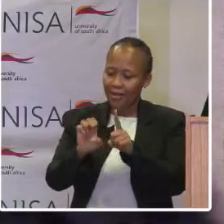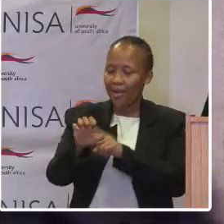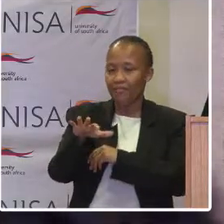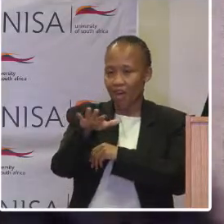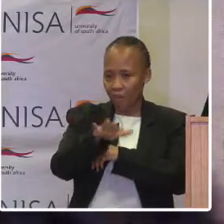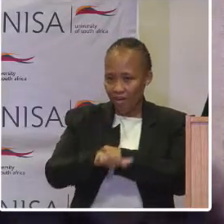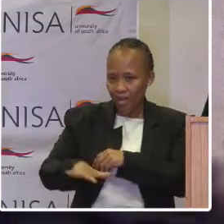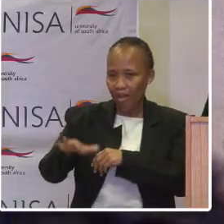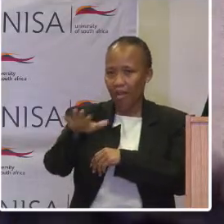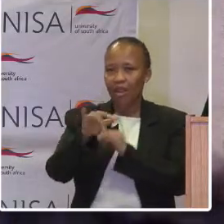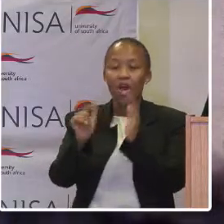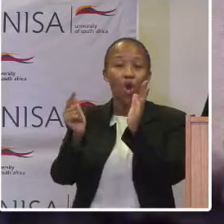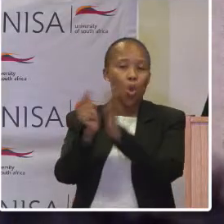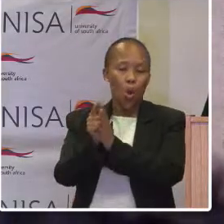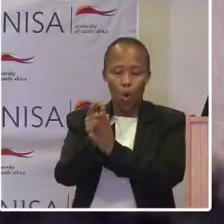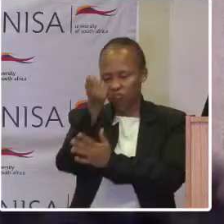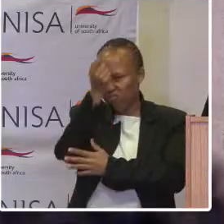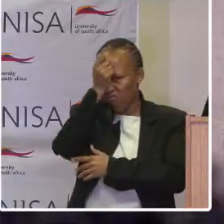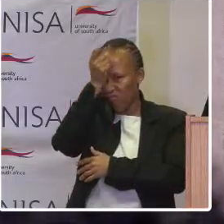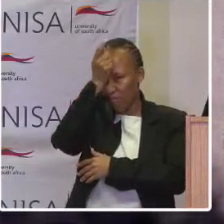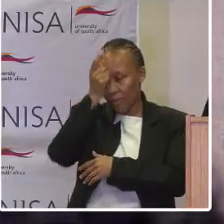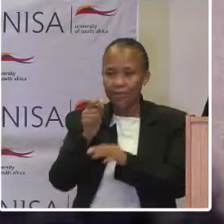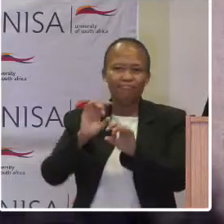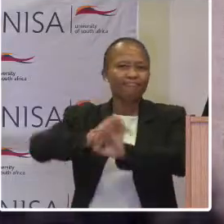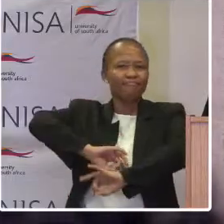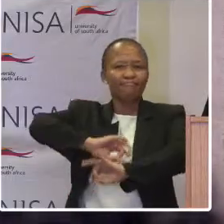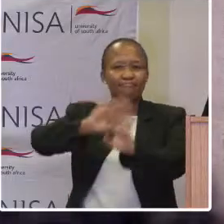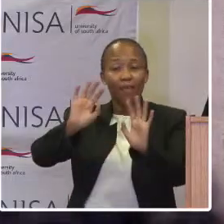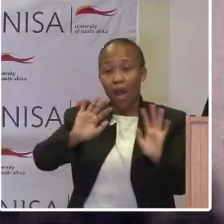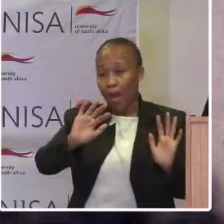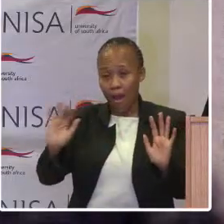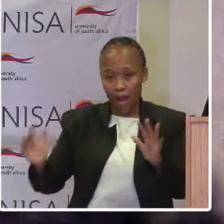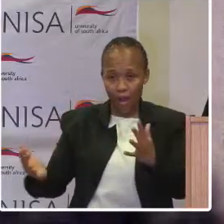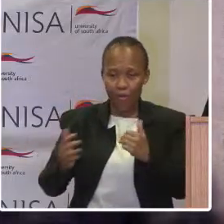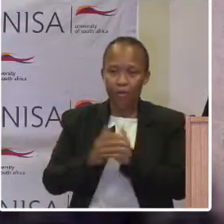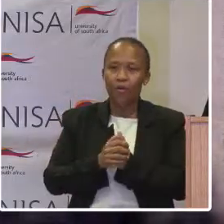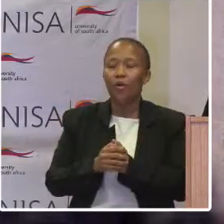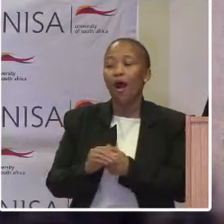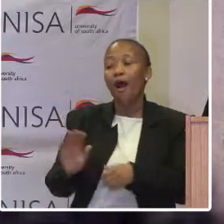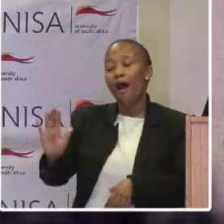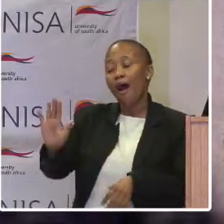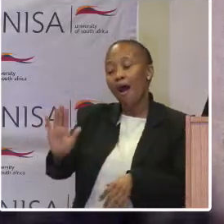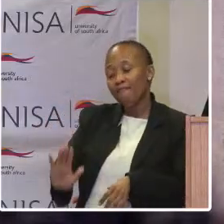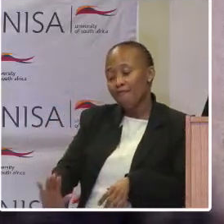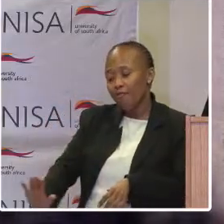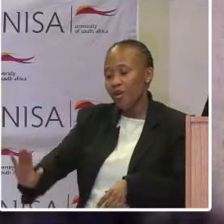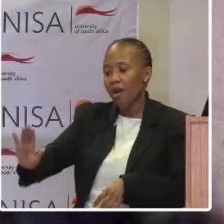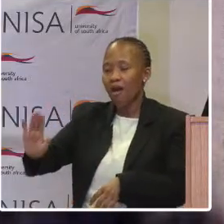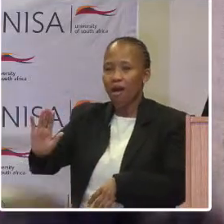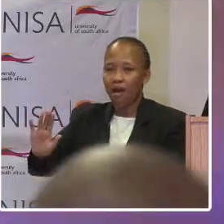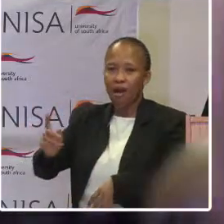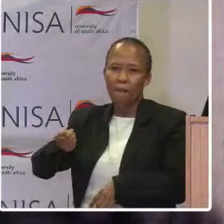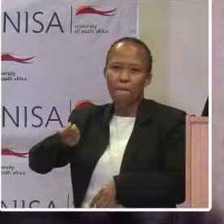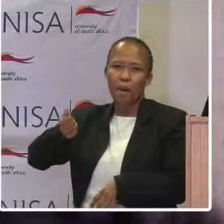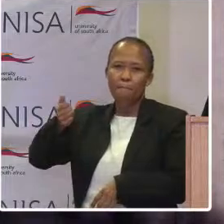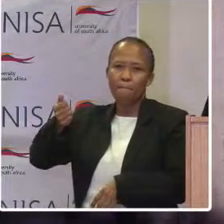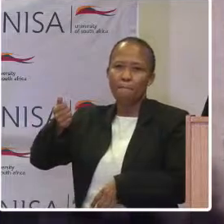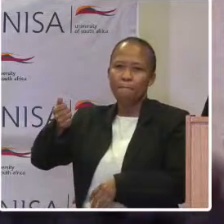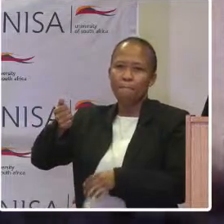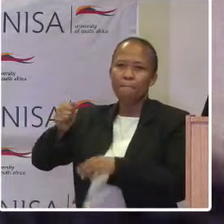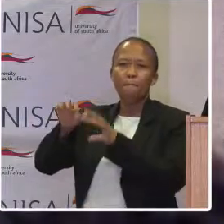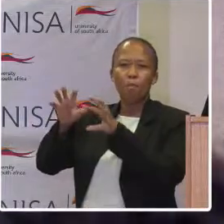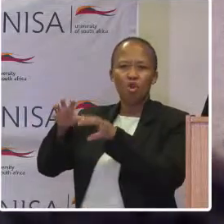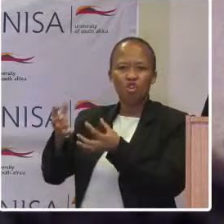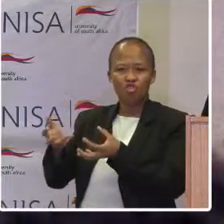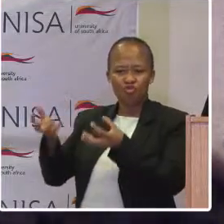environment itself, it's very clear that Africa has been the least polluter at a continental